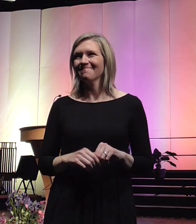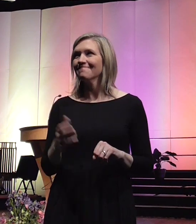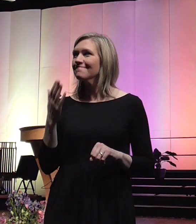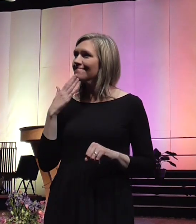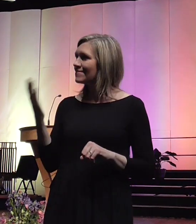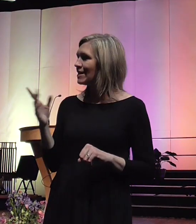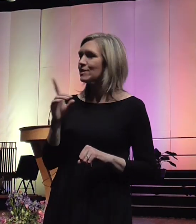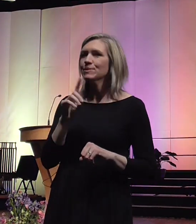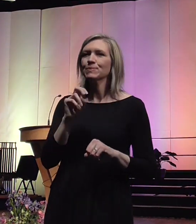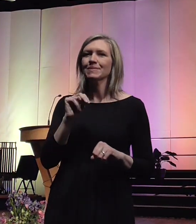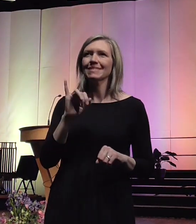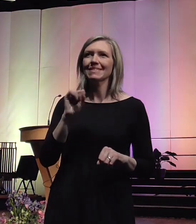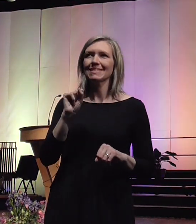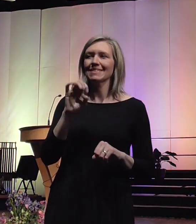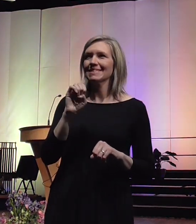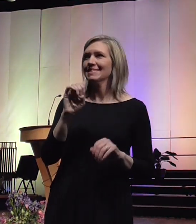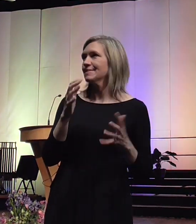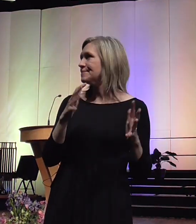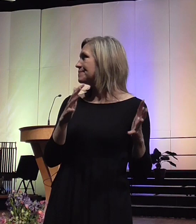Thank you, Denise.